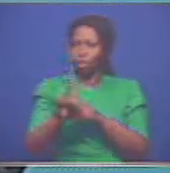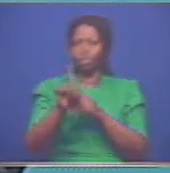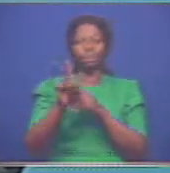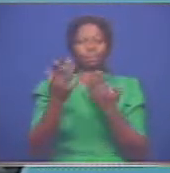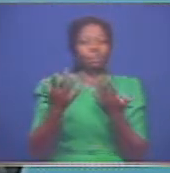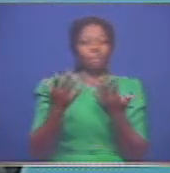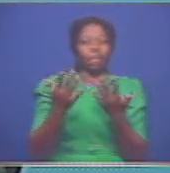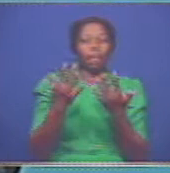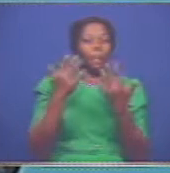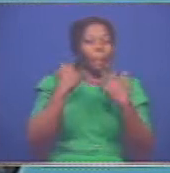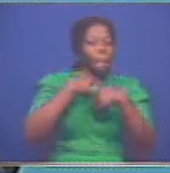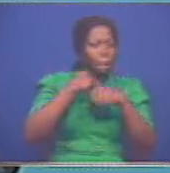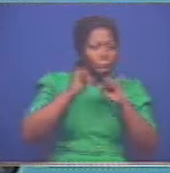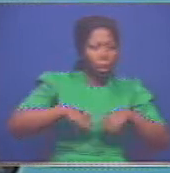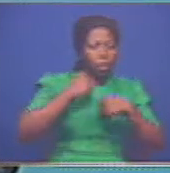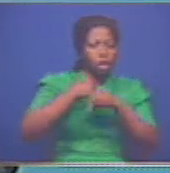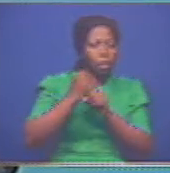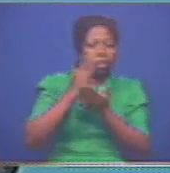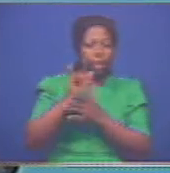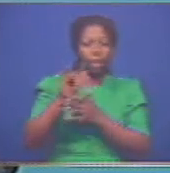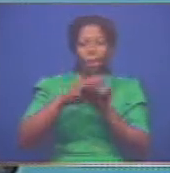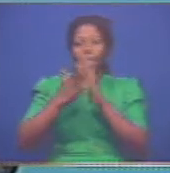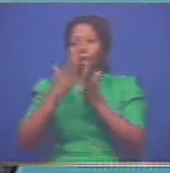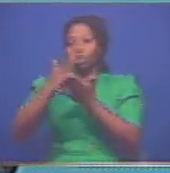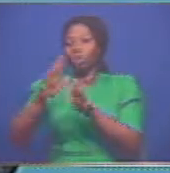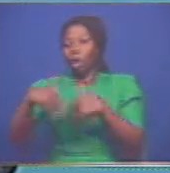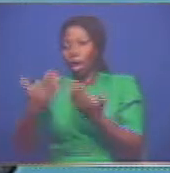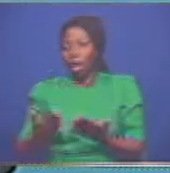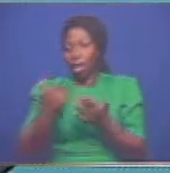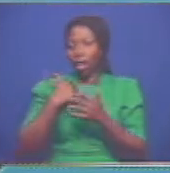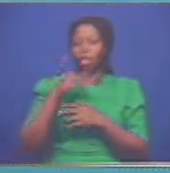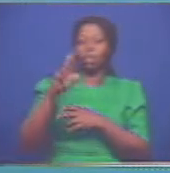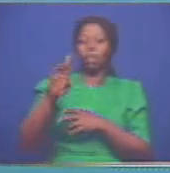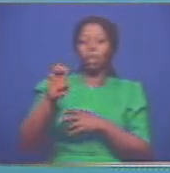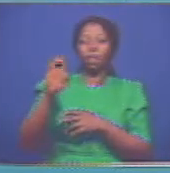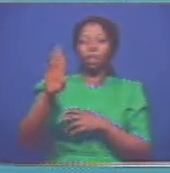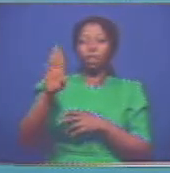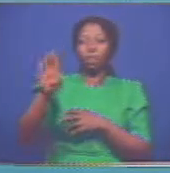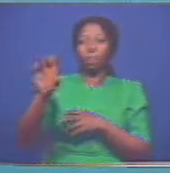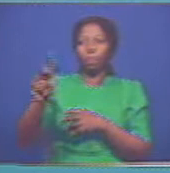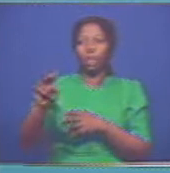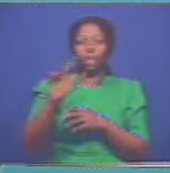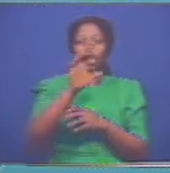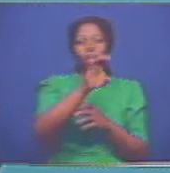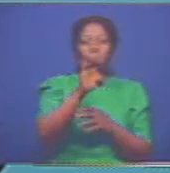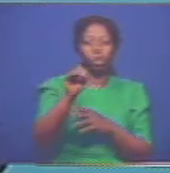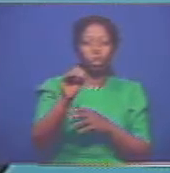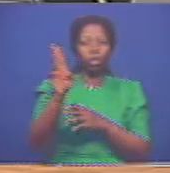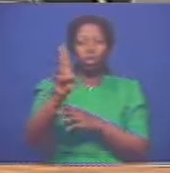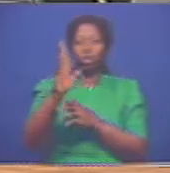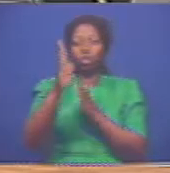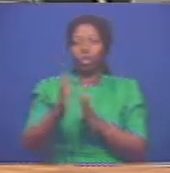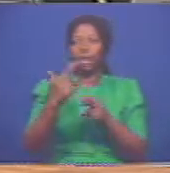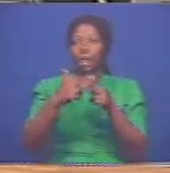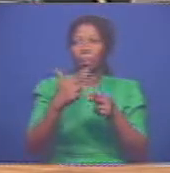that this becomes a reality? Joining me in the studio is Reuben Kimani, CEO, Username Investment Limited. Thank you very